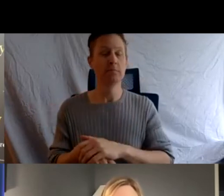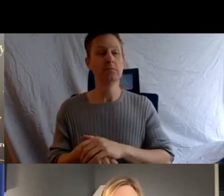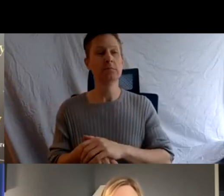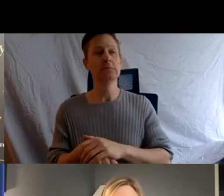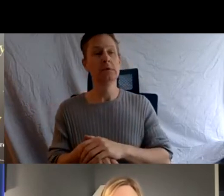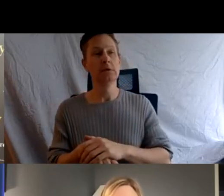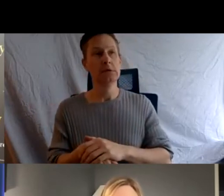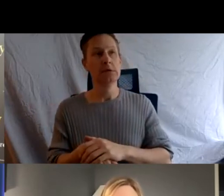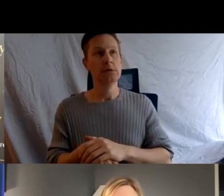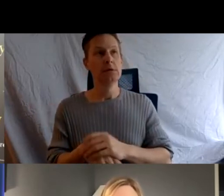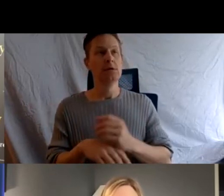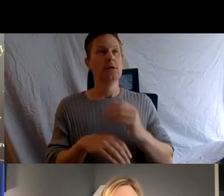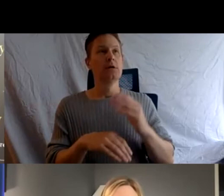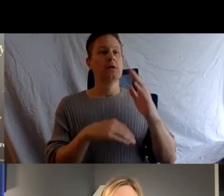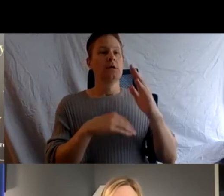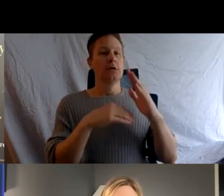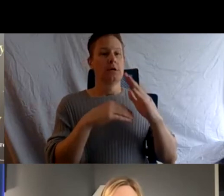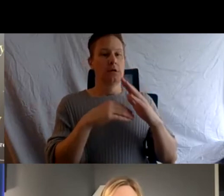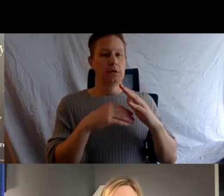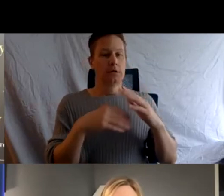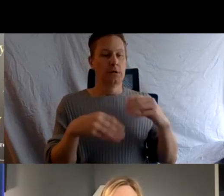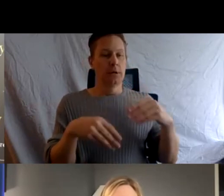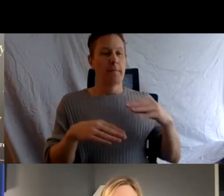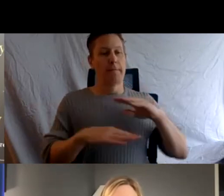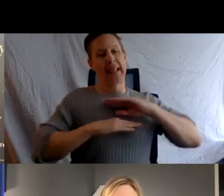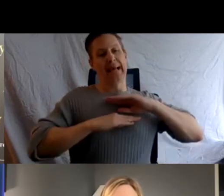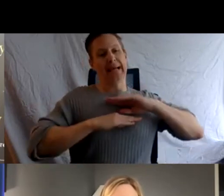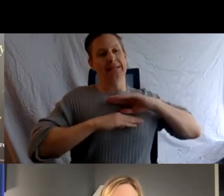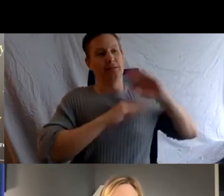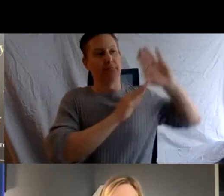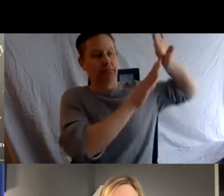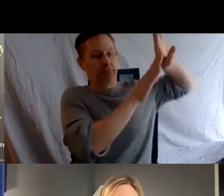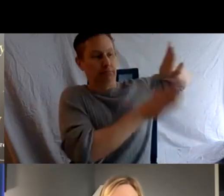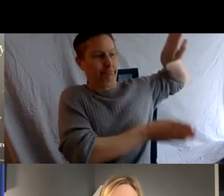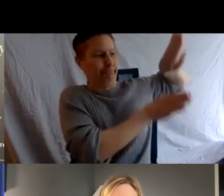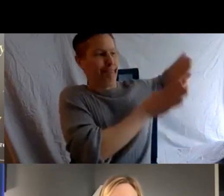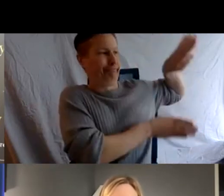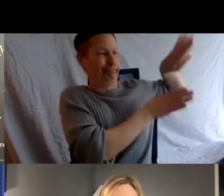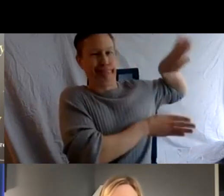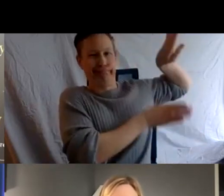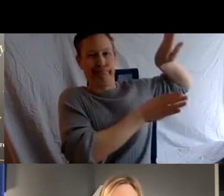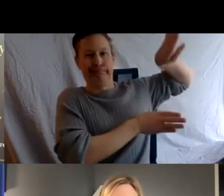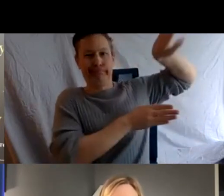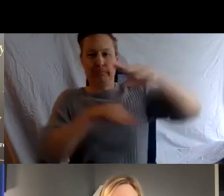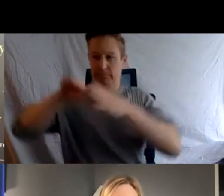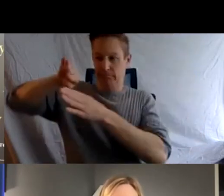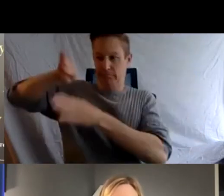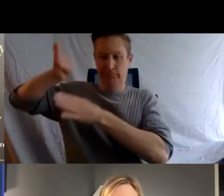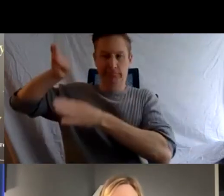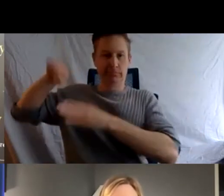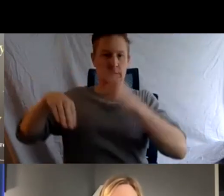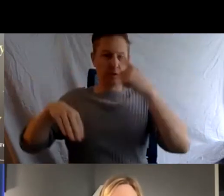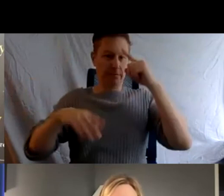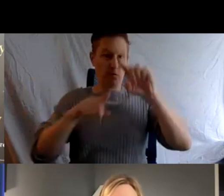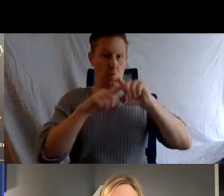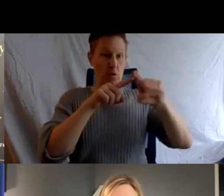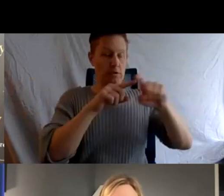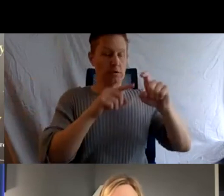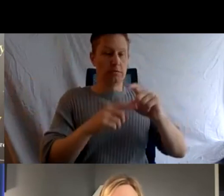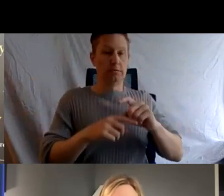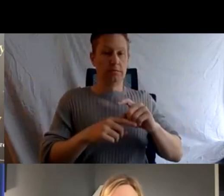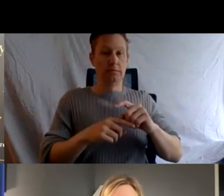Lots of comforters lined up on the walls of a closet make for a very good